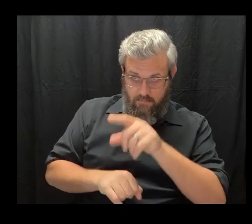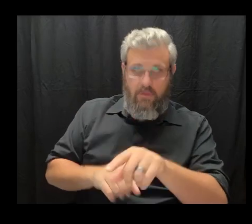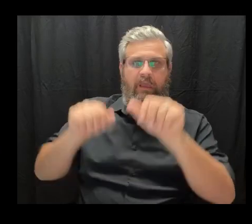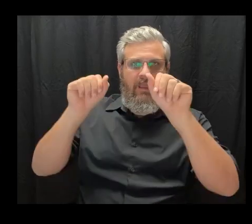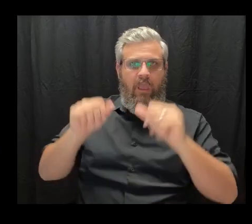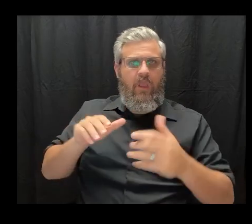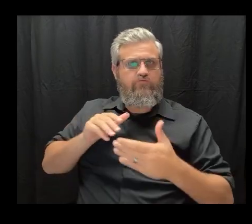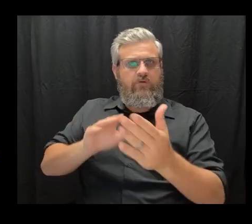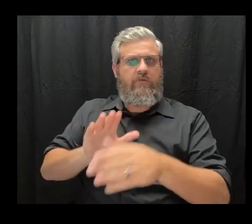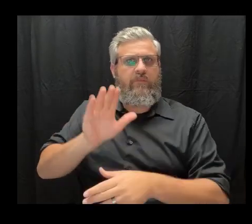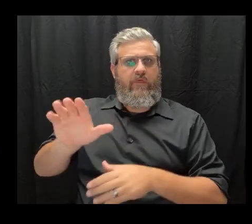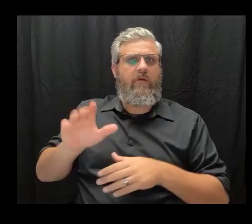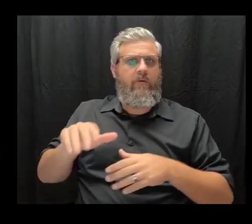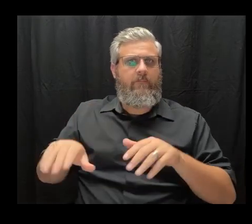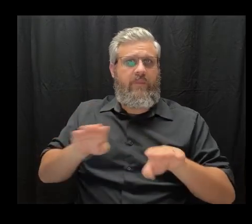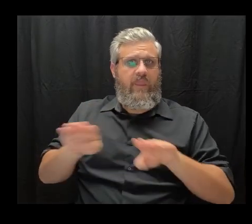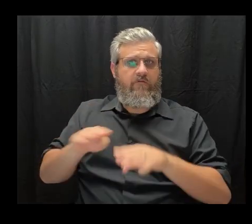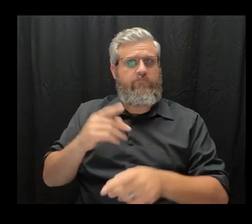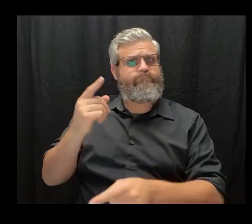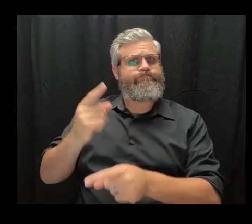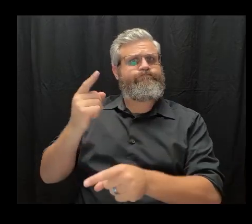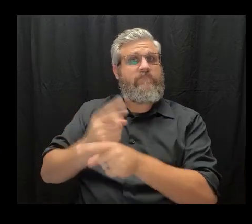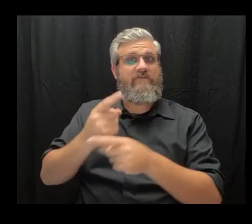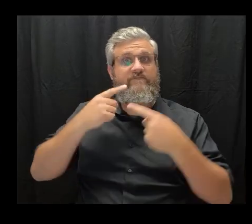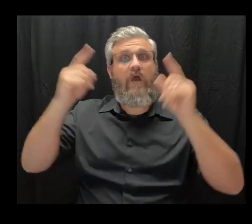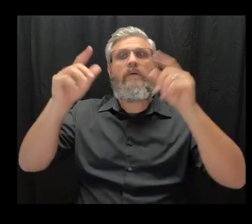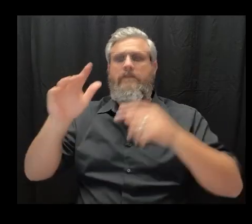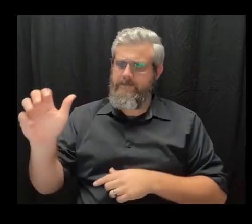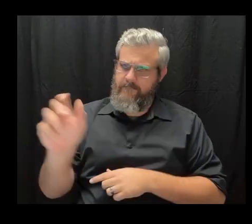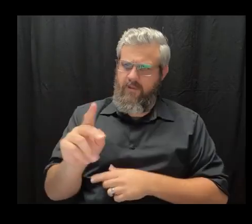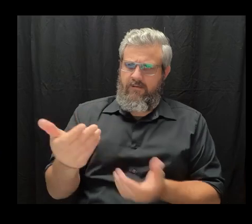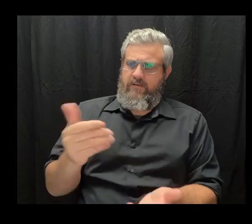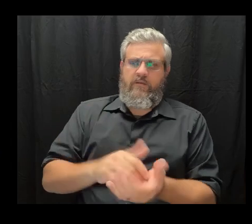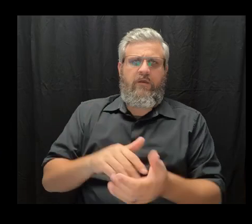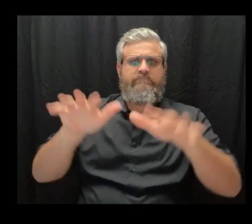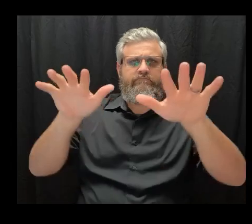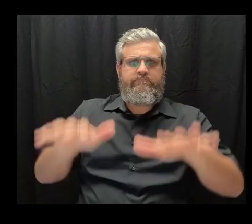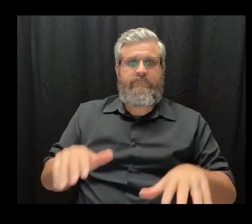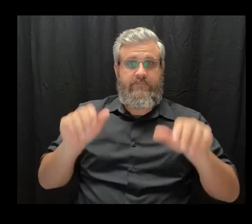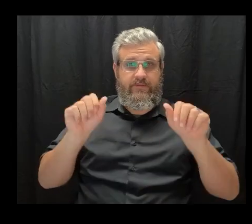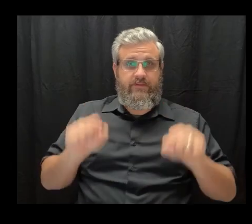effectively and support the student's return to a regulated state.